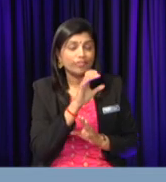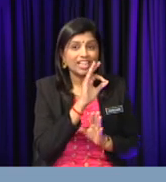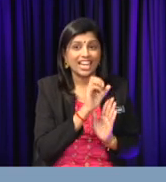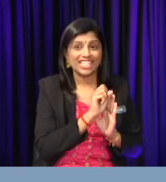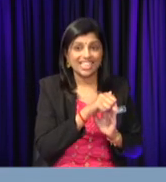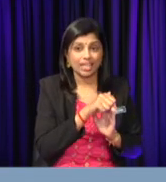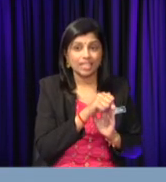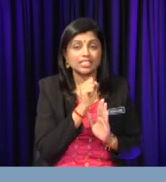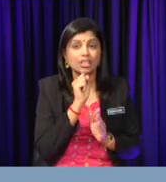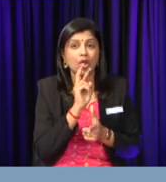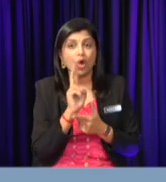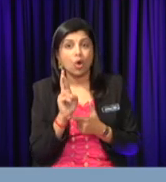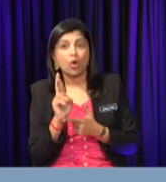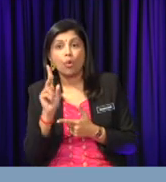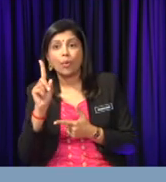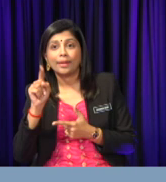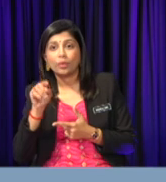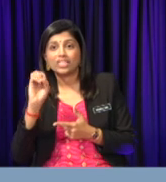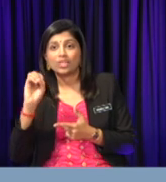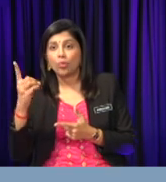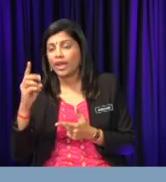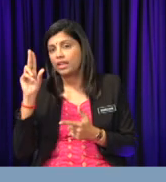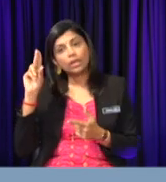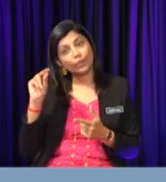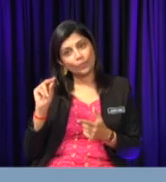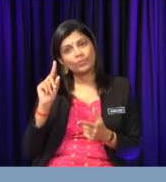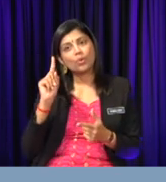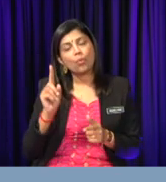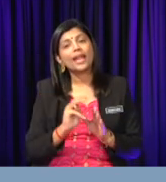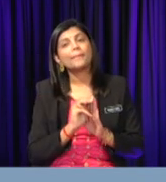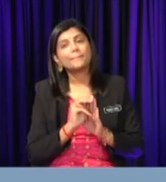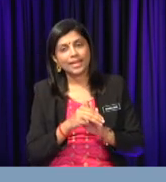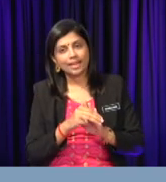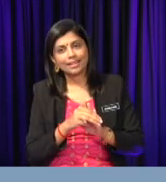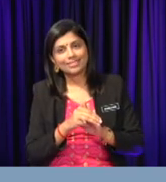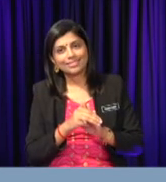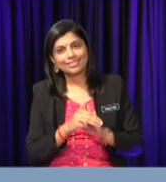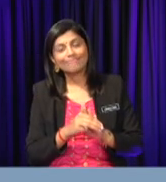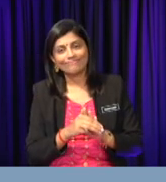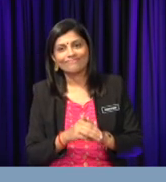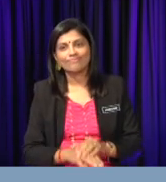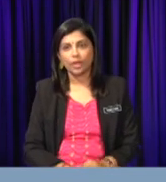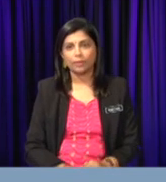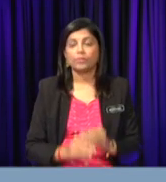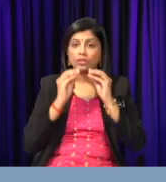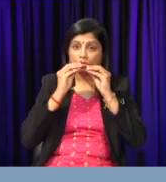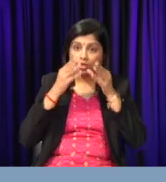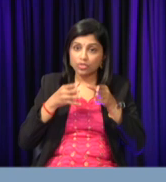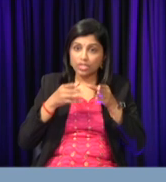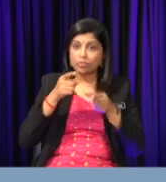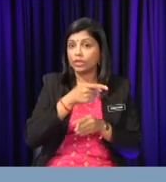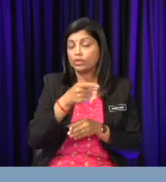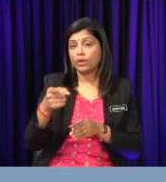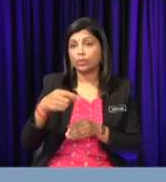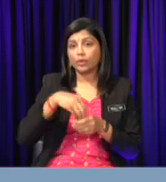get my stopwatch. So, I'll be using my handphone as a stopwatch. Okay? Right. And when I do it in my class with my pupils, that's what I use. Mm-hmm. You will